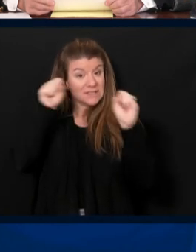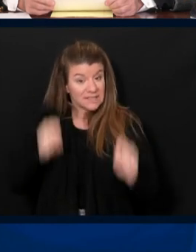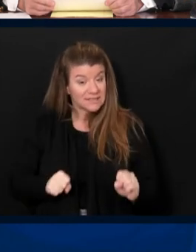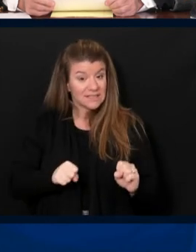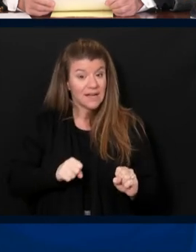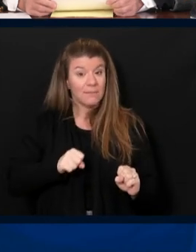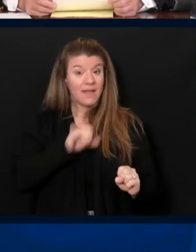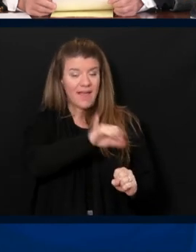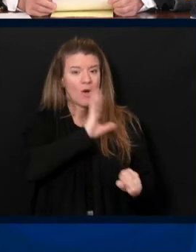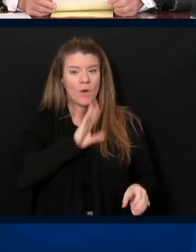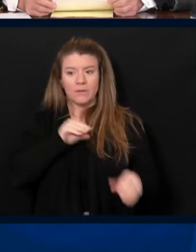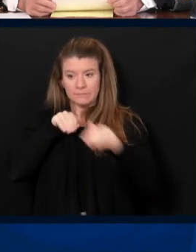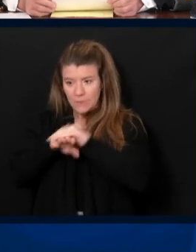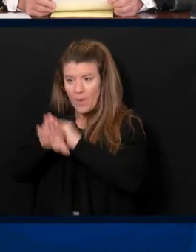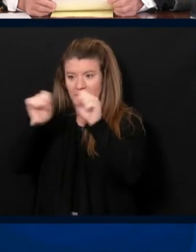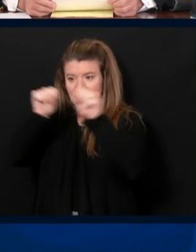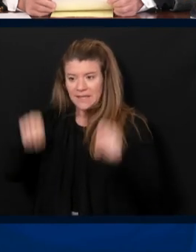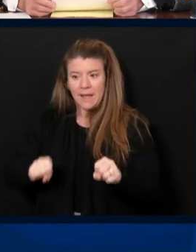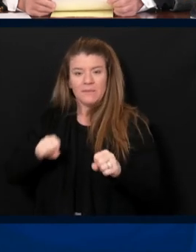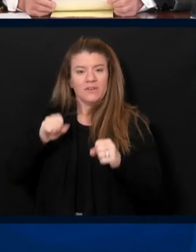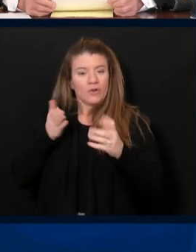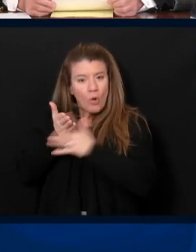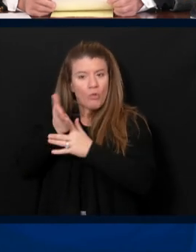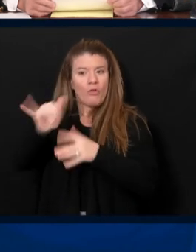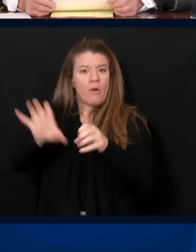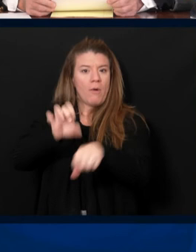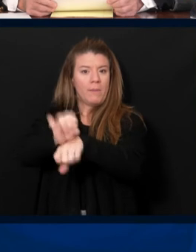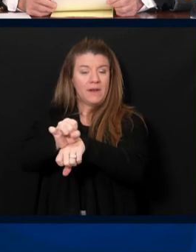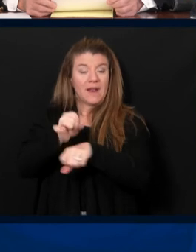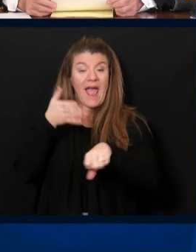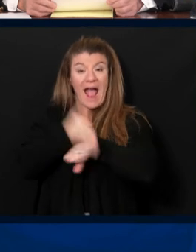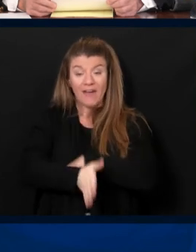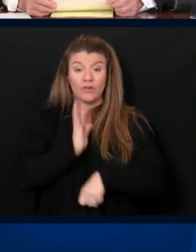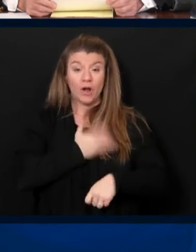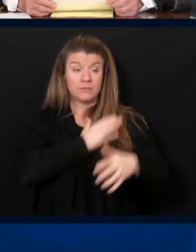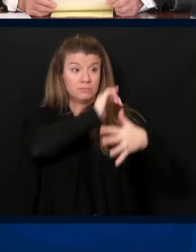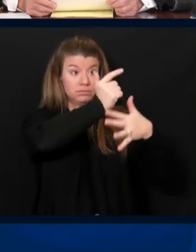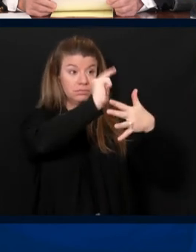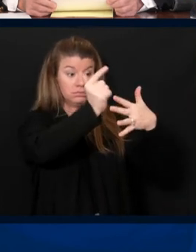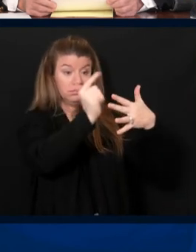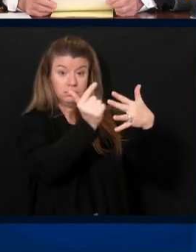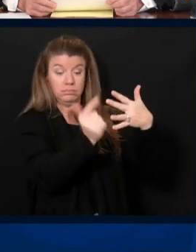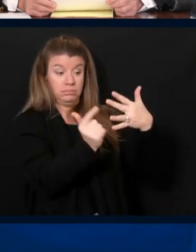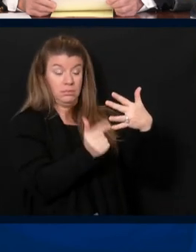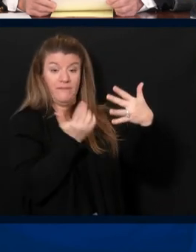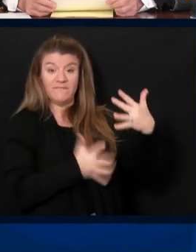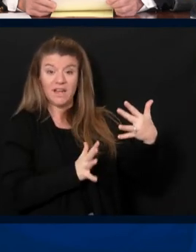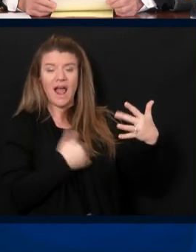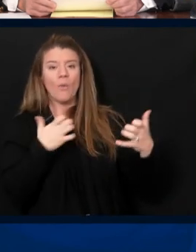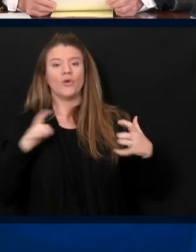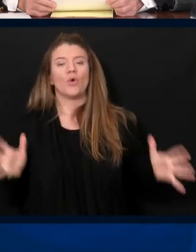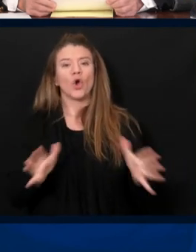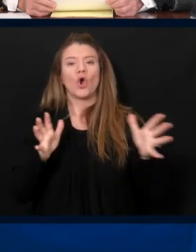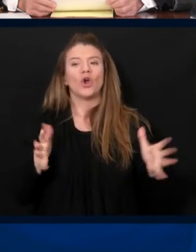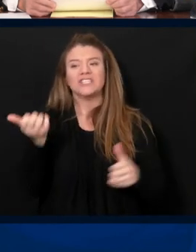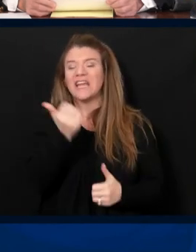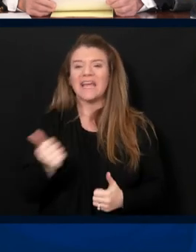out appointments. And after all the wait lists have been exhausted, I want to encourage